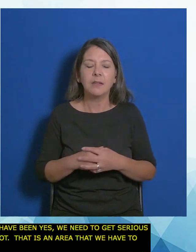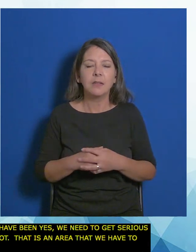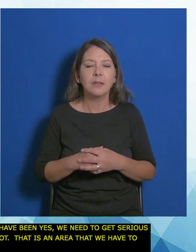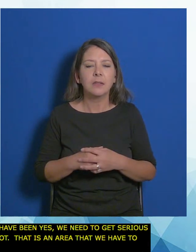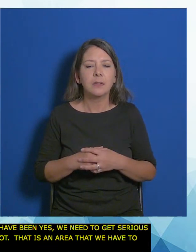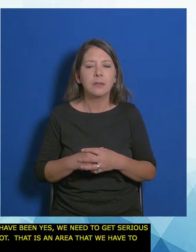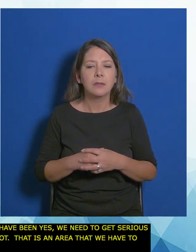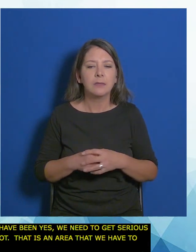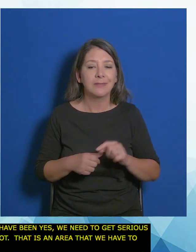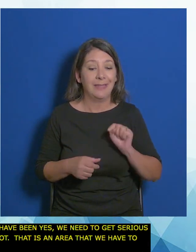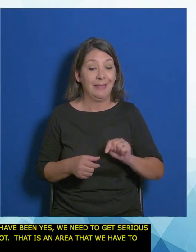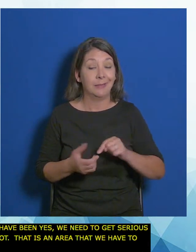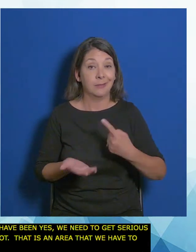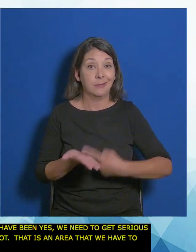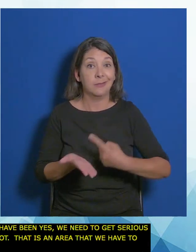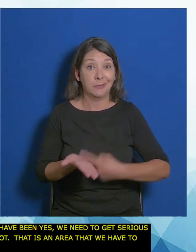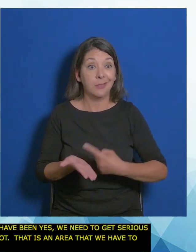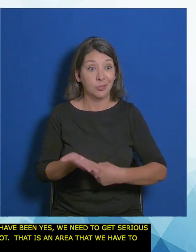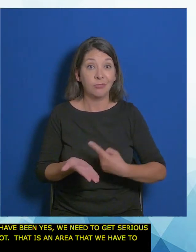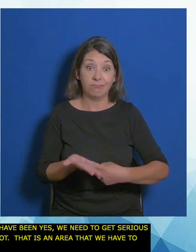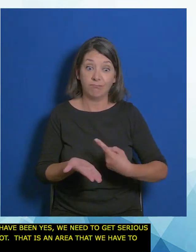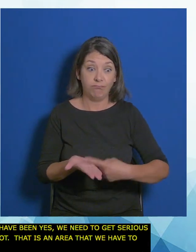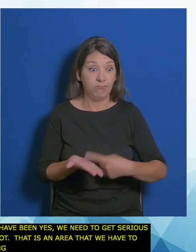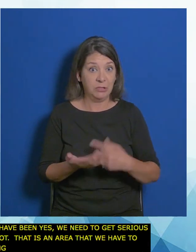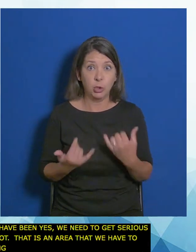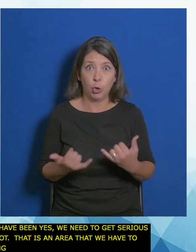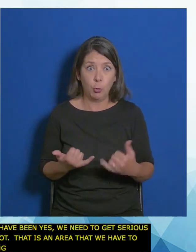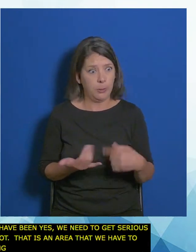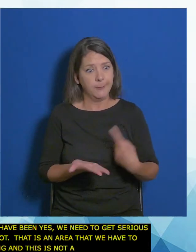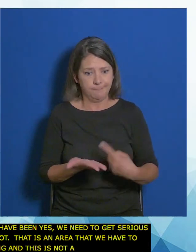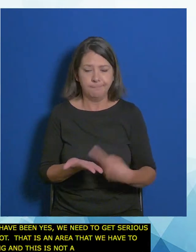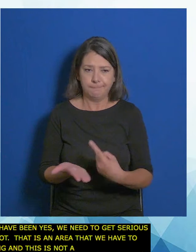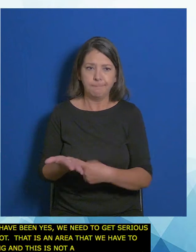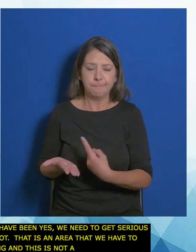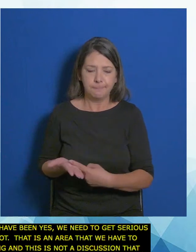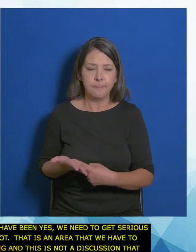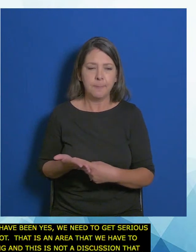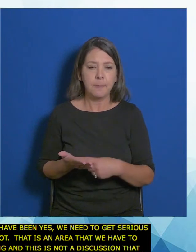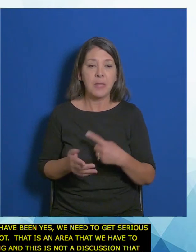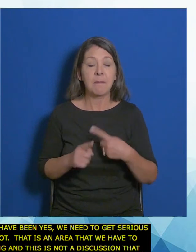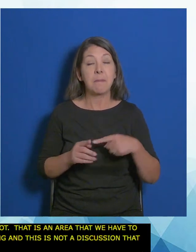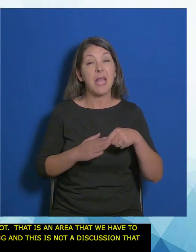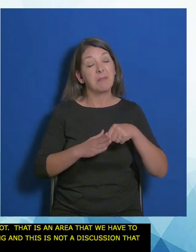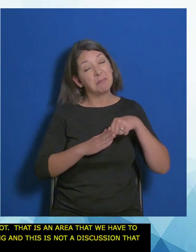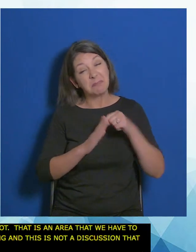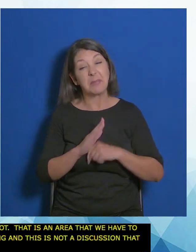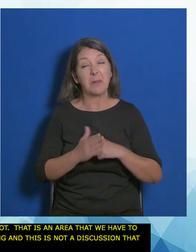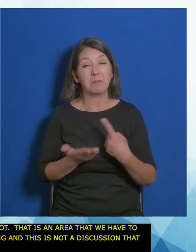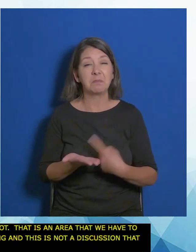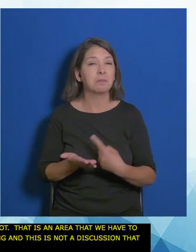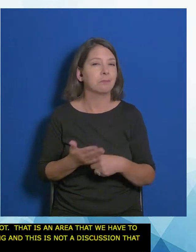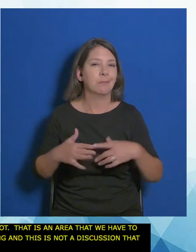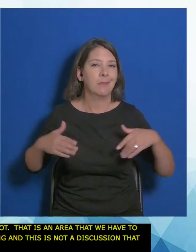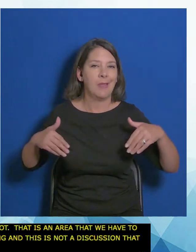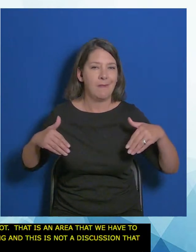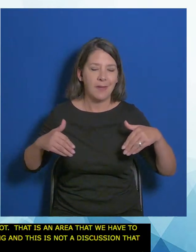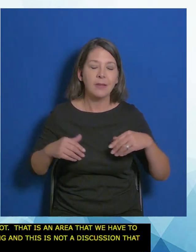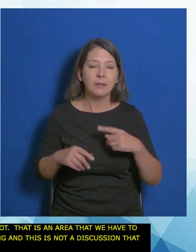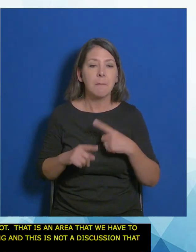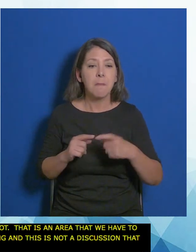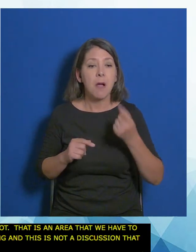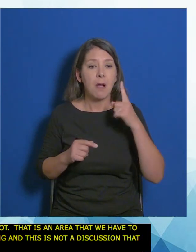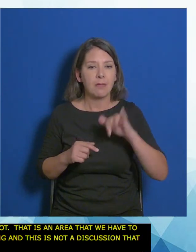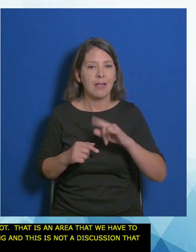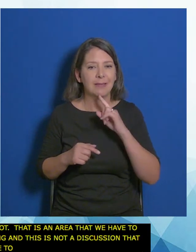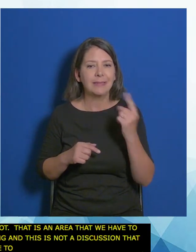This is a discussion we're having. This is not a discussion that we've got into very deeply, but it is a component that we have to work